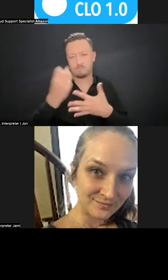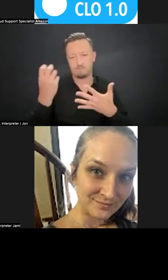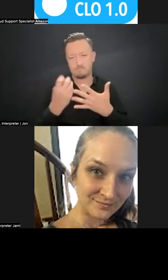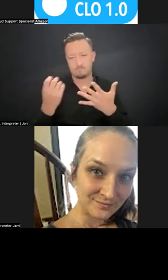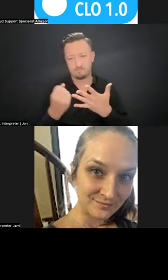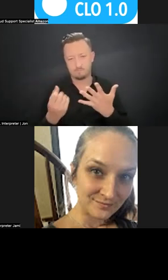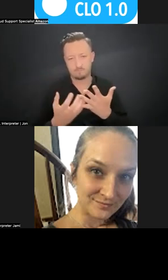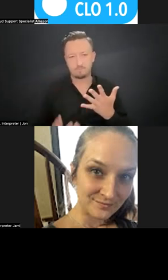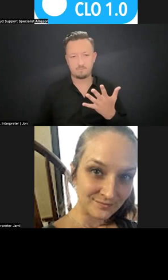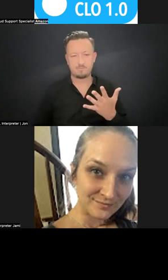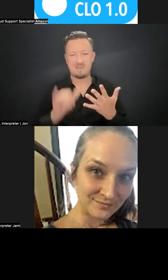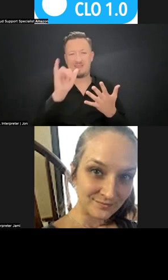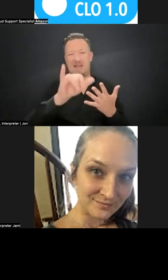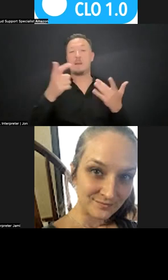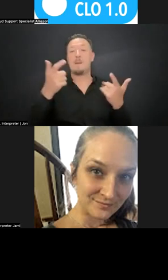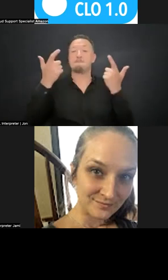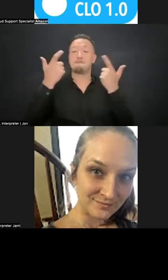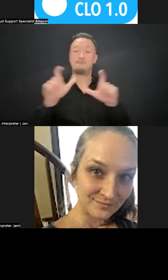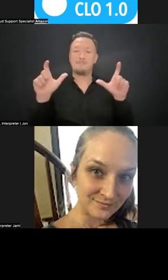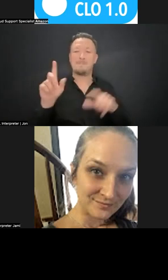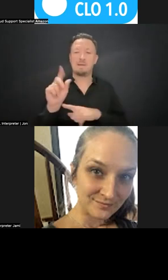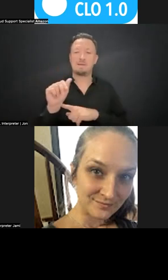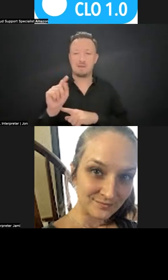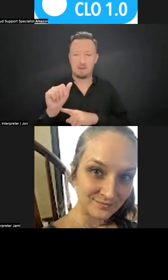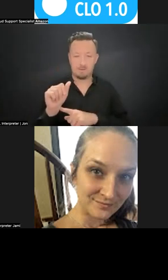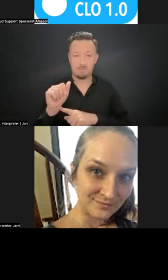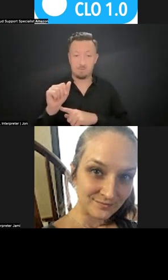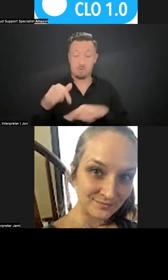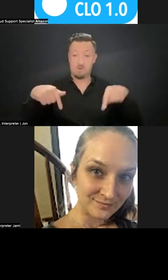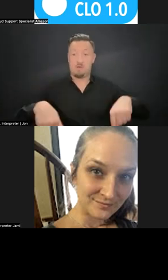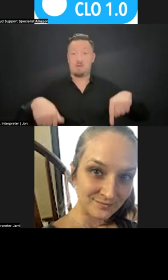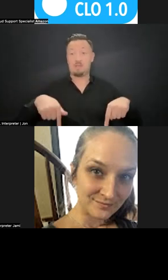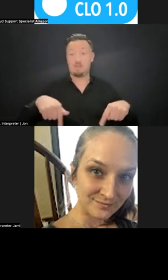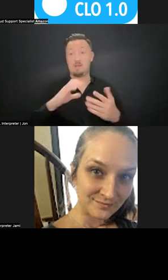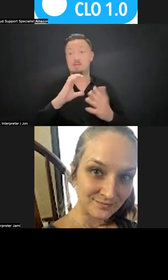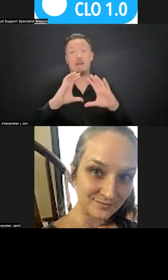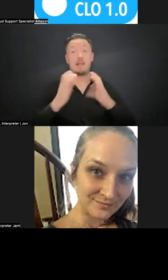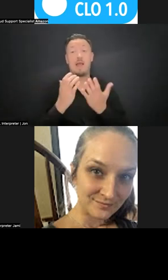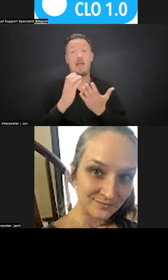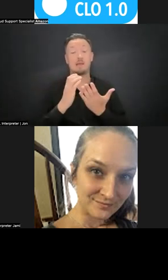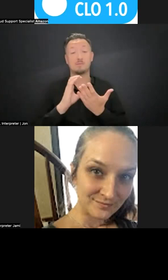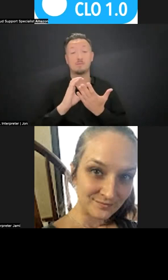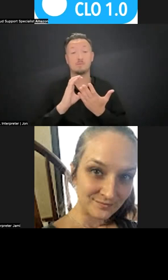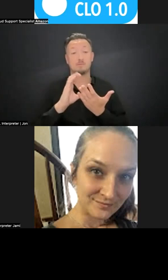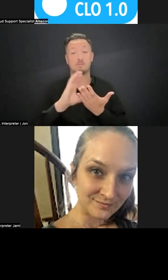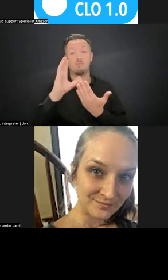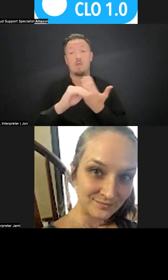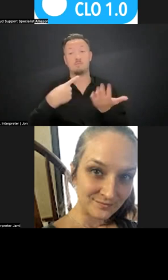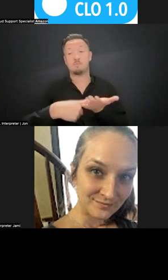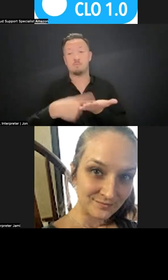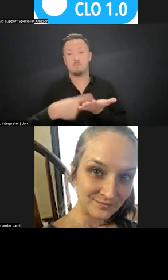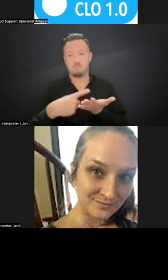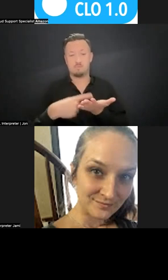extra on the big data, but for our curriculum, the main thing you want to understand is data is very important